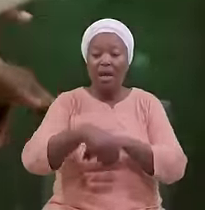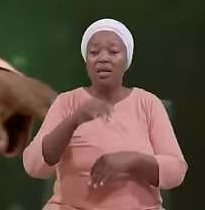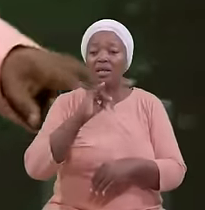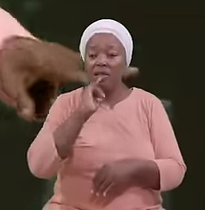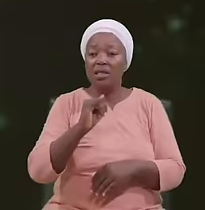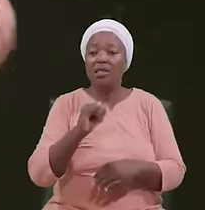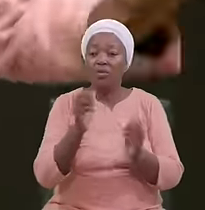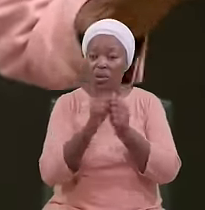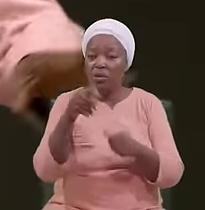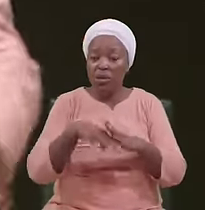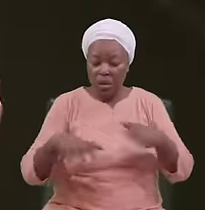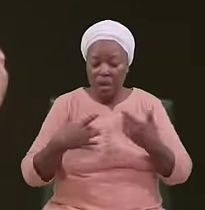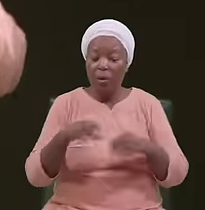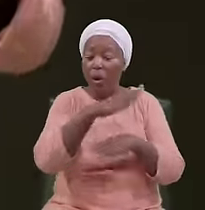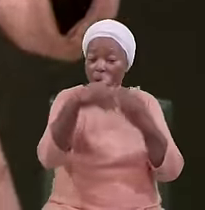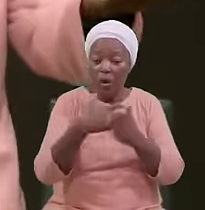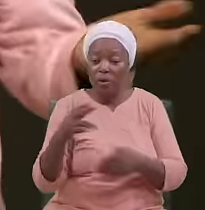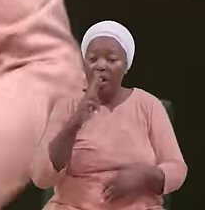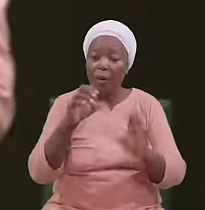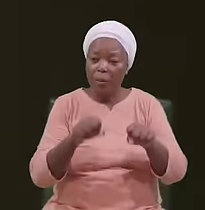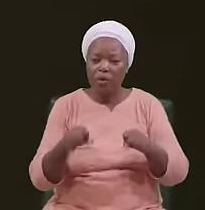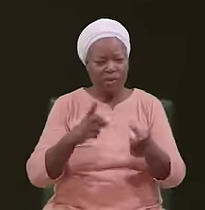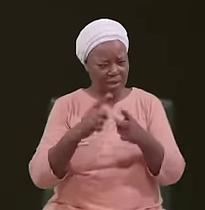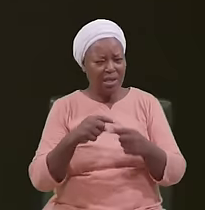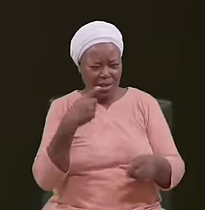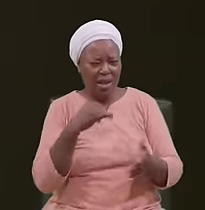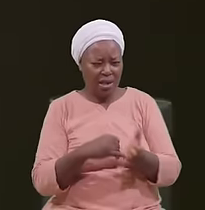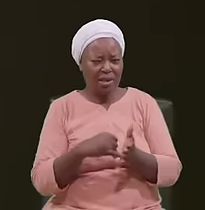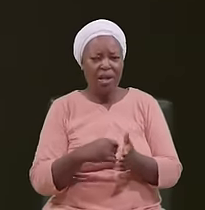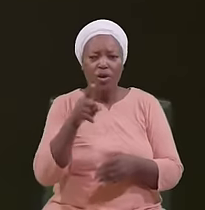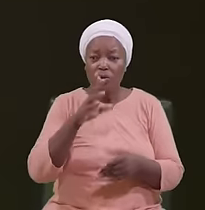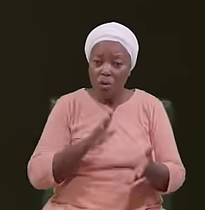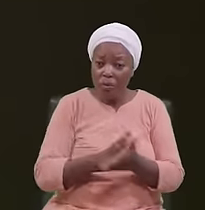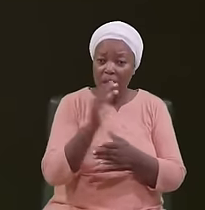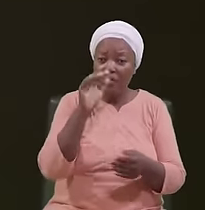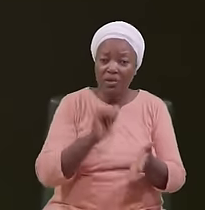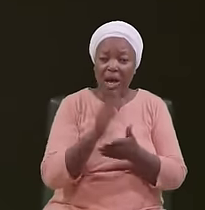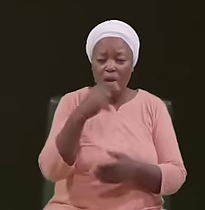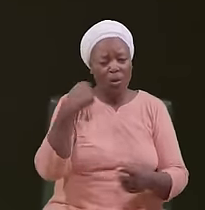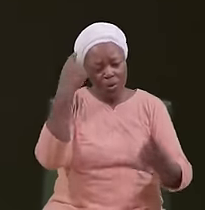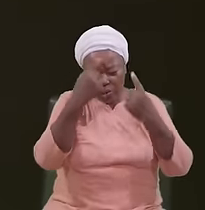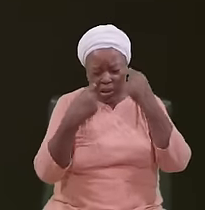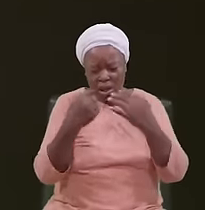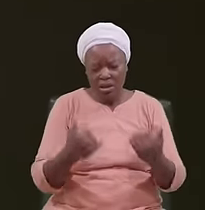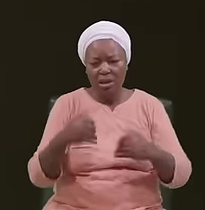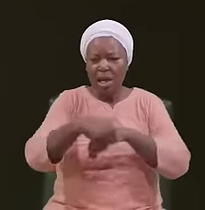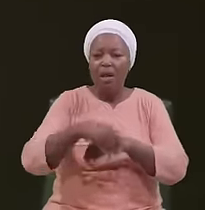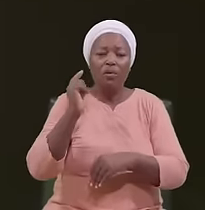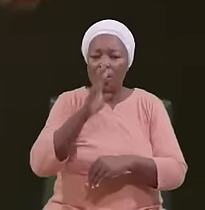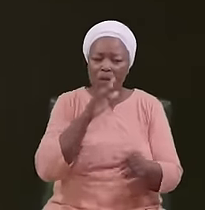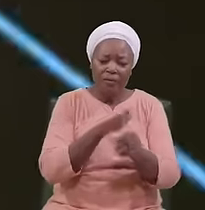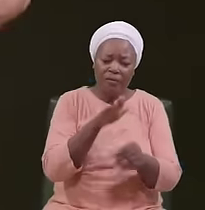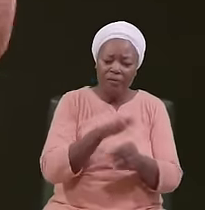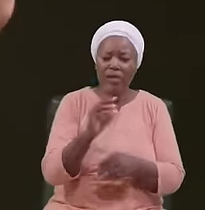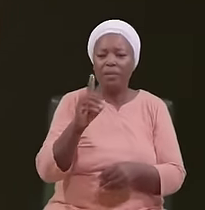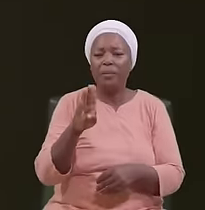your life, all things are possible, say so. You believe that your concern tonight will be